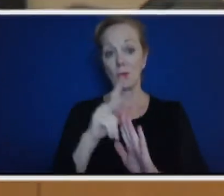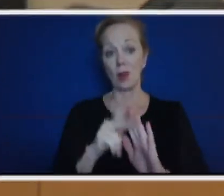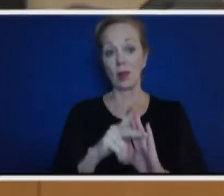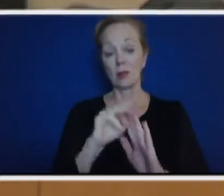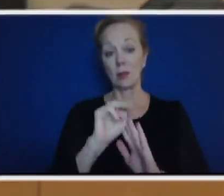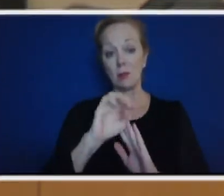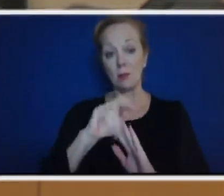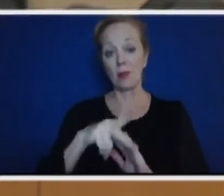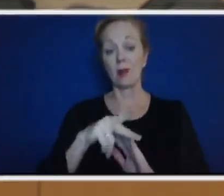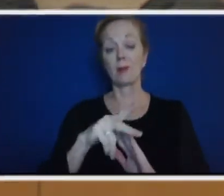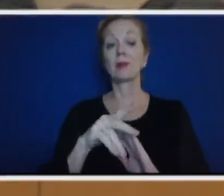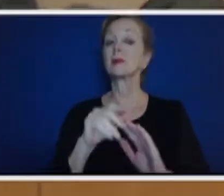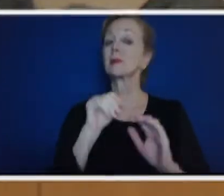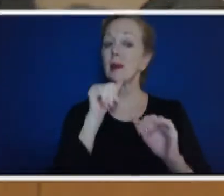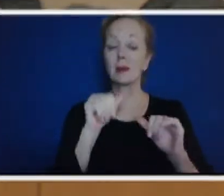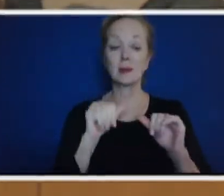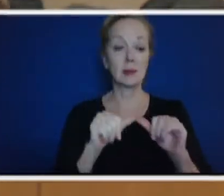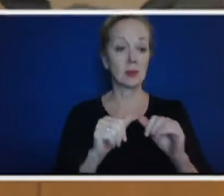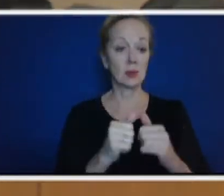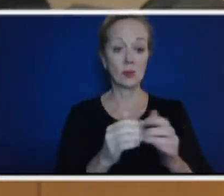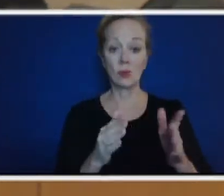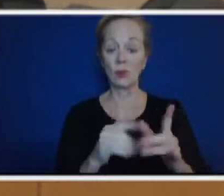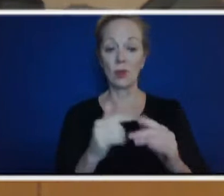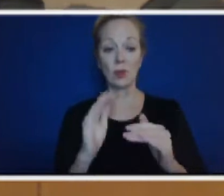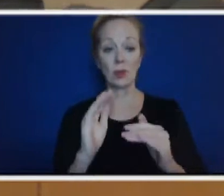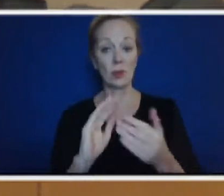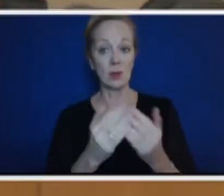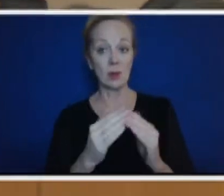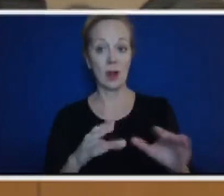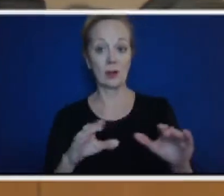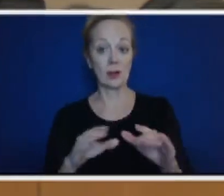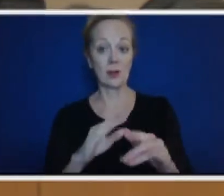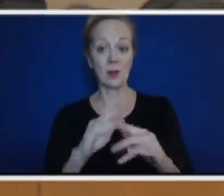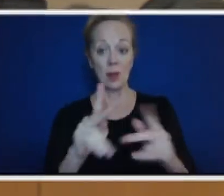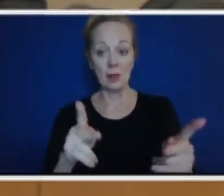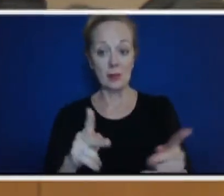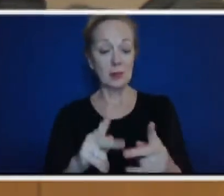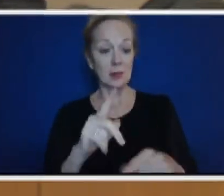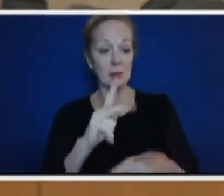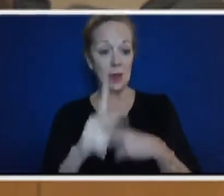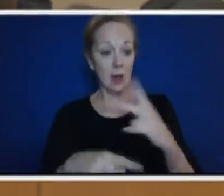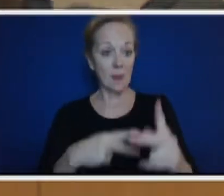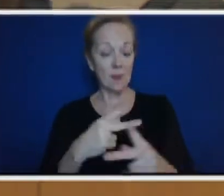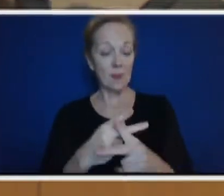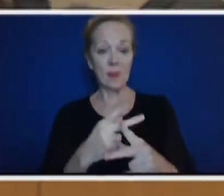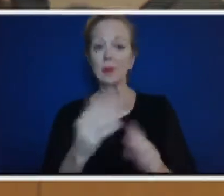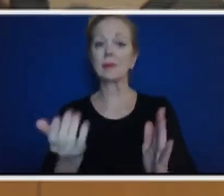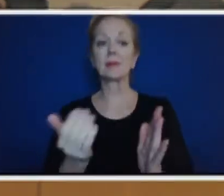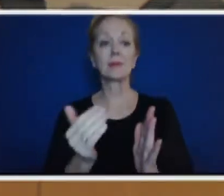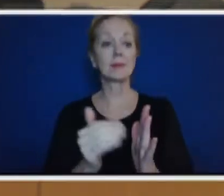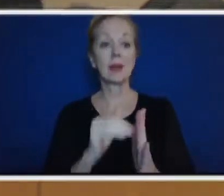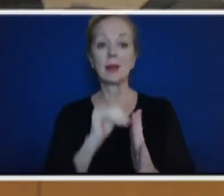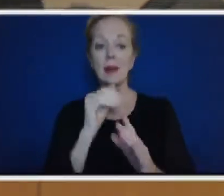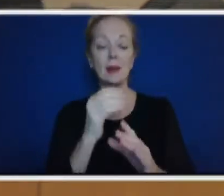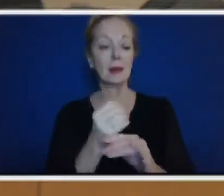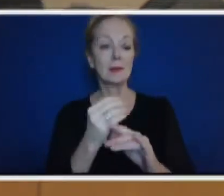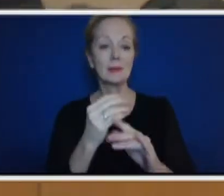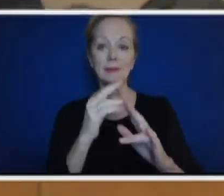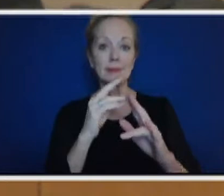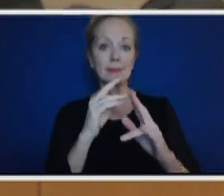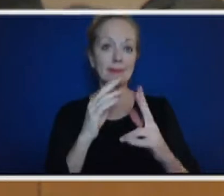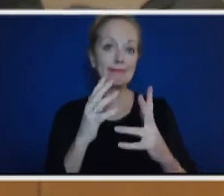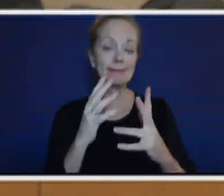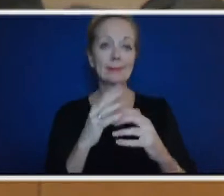be inconsistent generally with the community activity center place type. But again, we're not getting into the, I